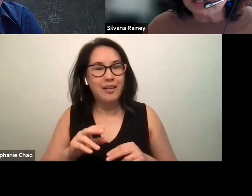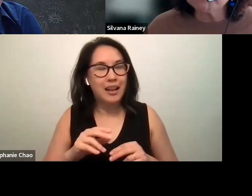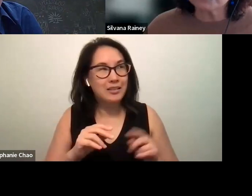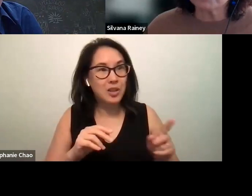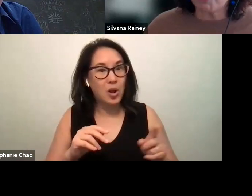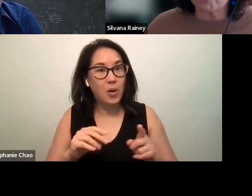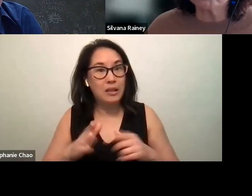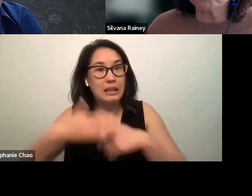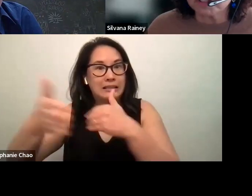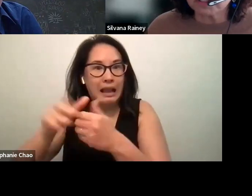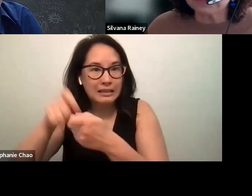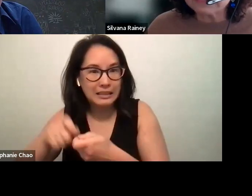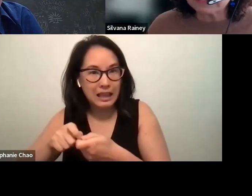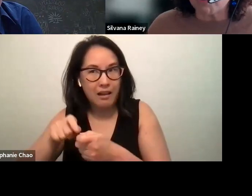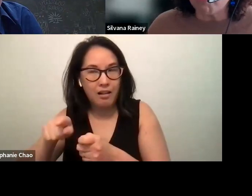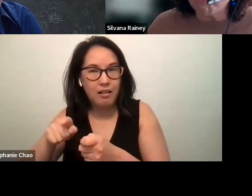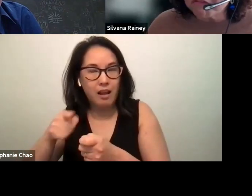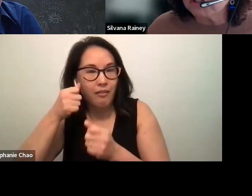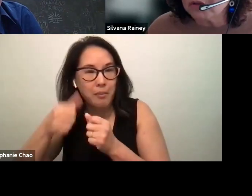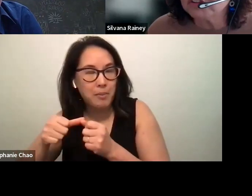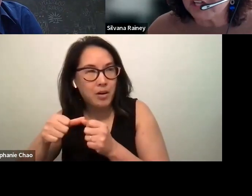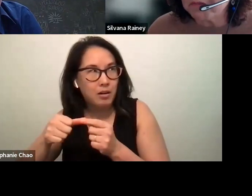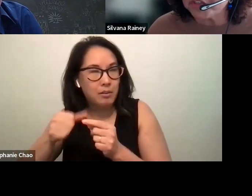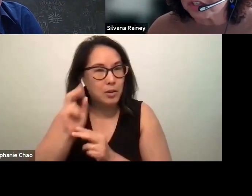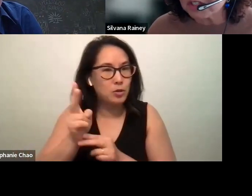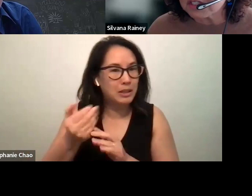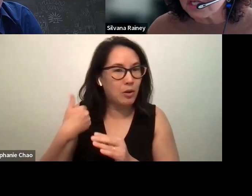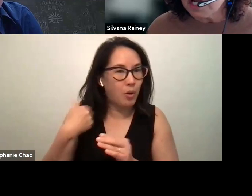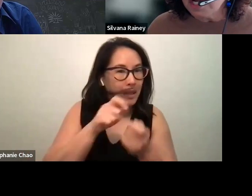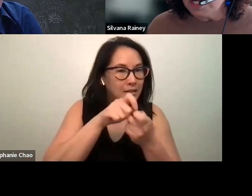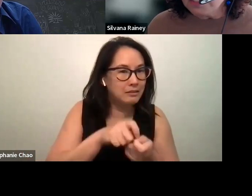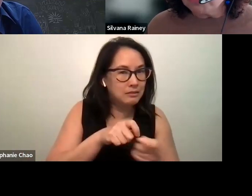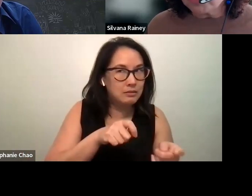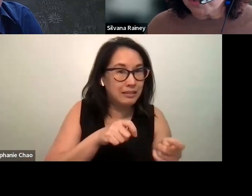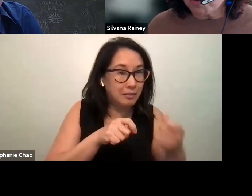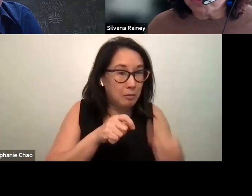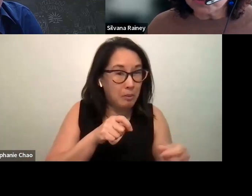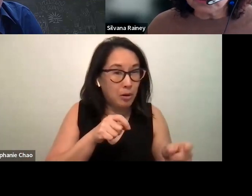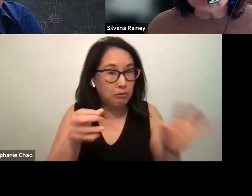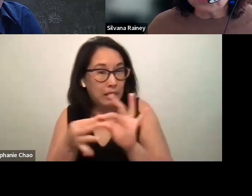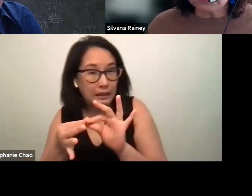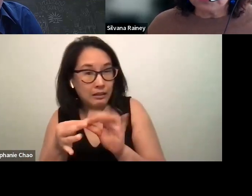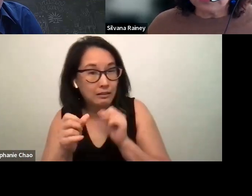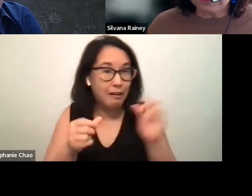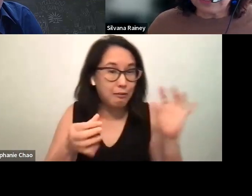becomes a hard work, and that's an overload of images. So